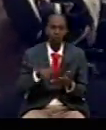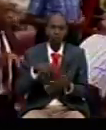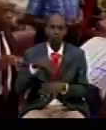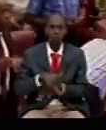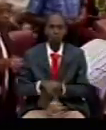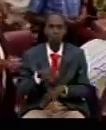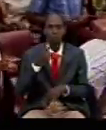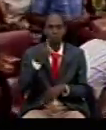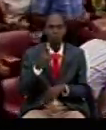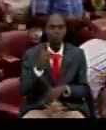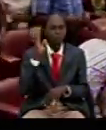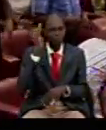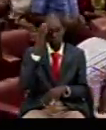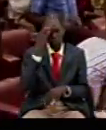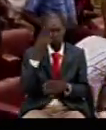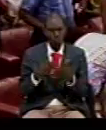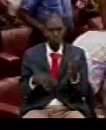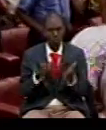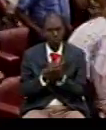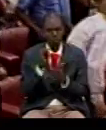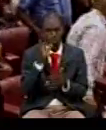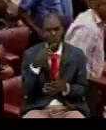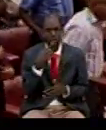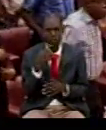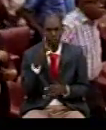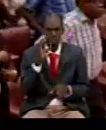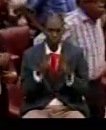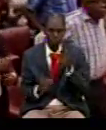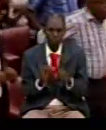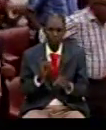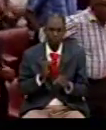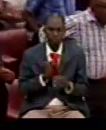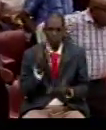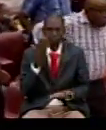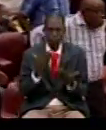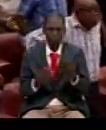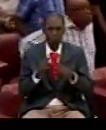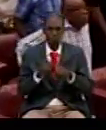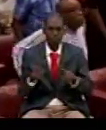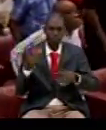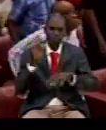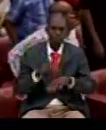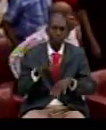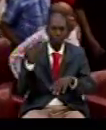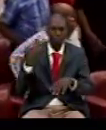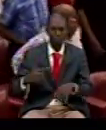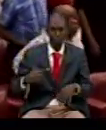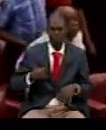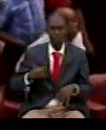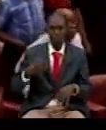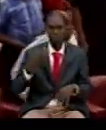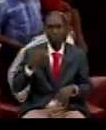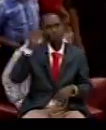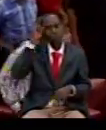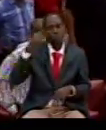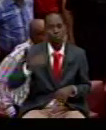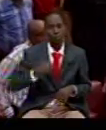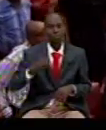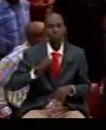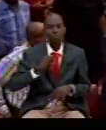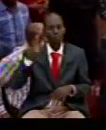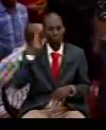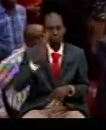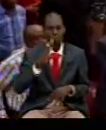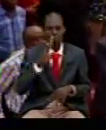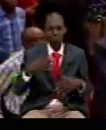remember that what woman said? She said, if I may but touch the hem of his garment, I shall be made whole.